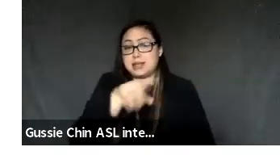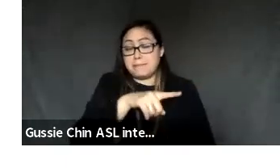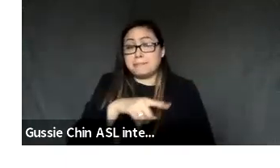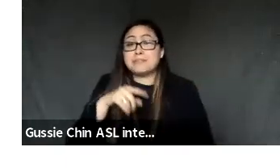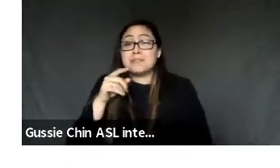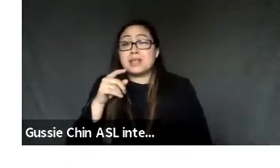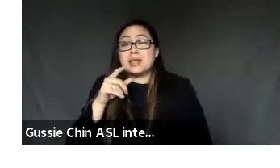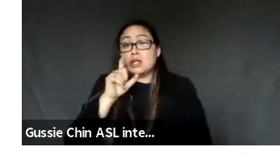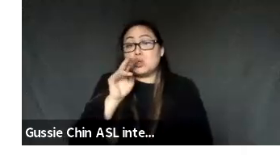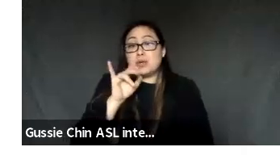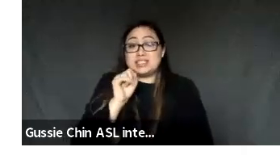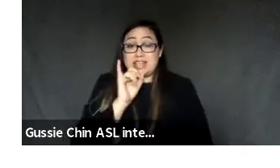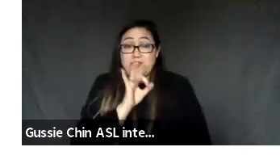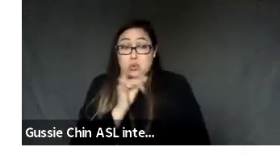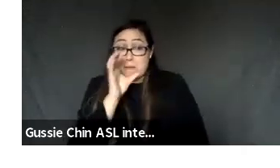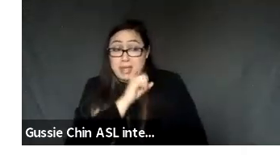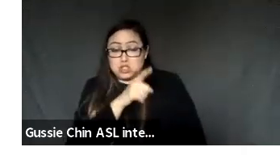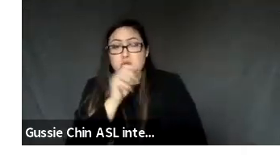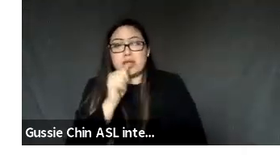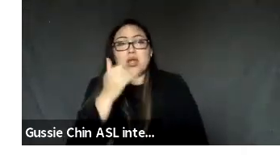any of the ADA centers at